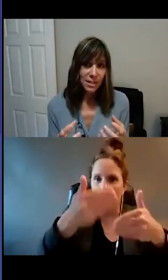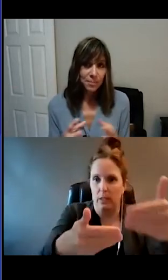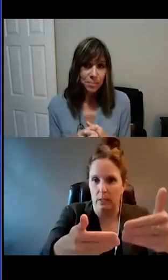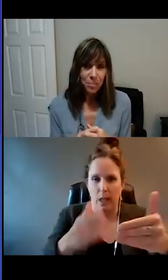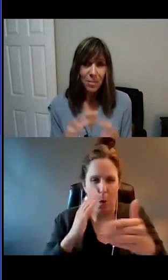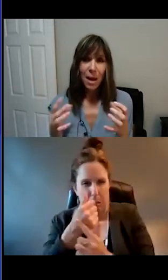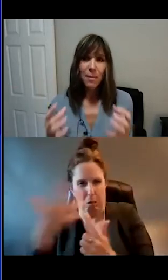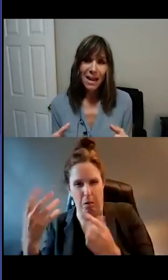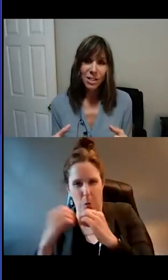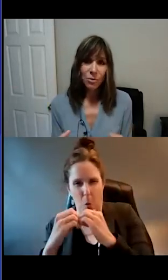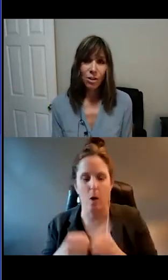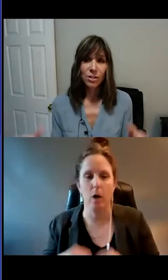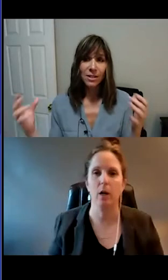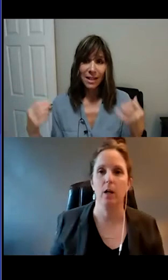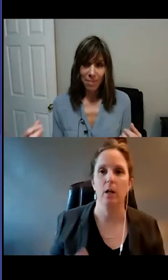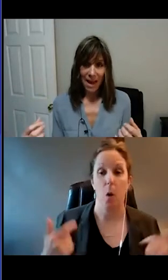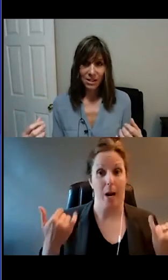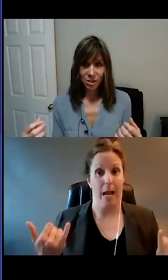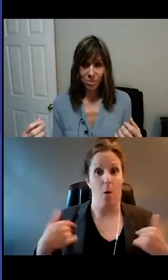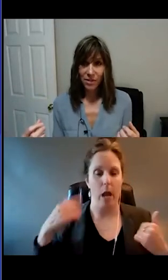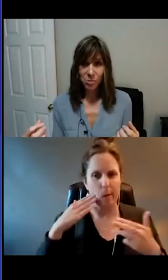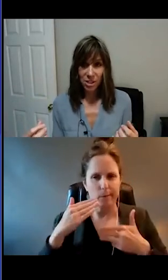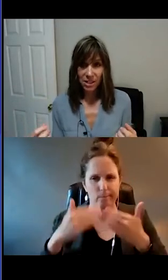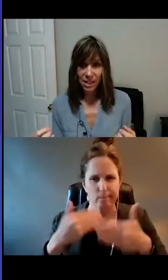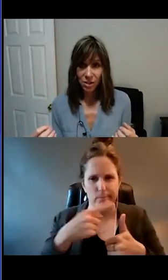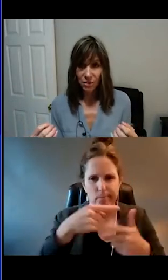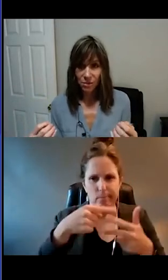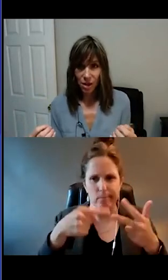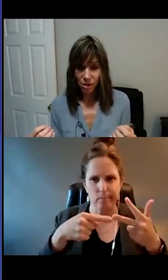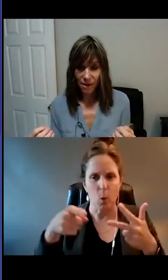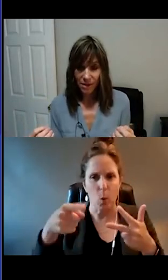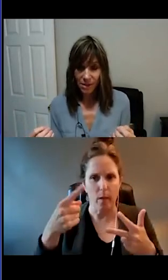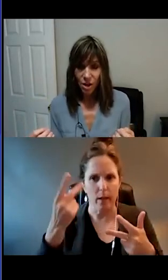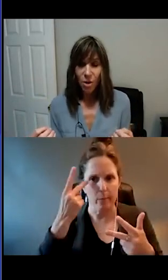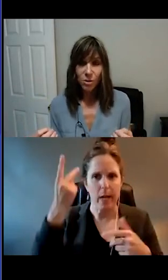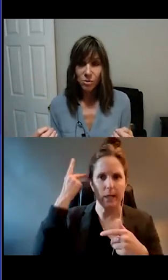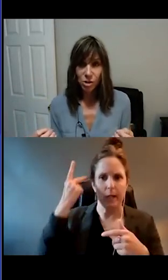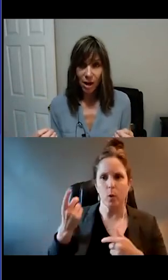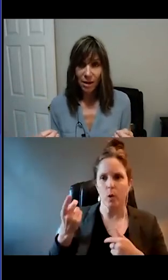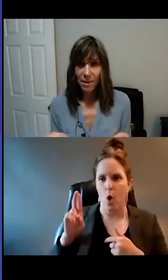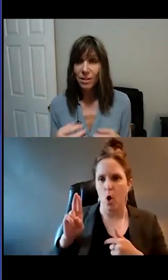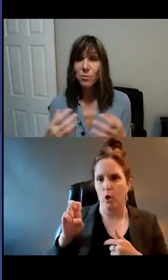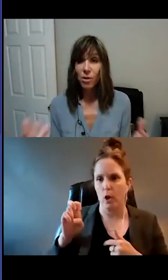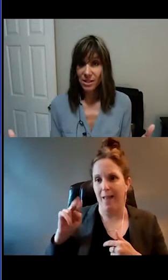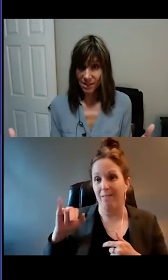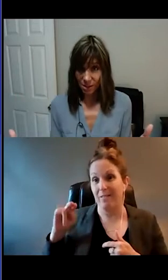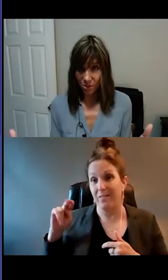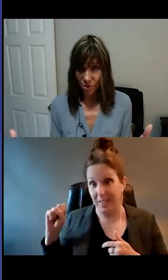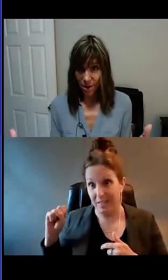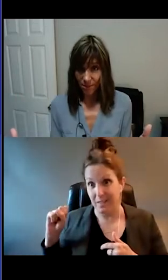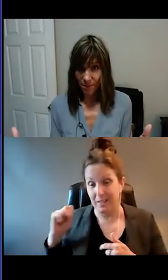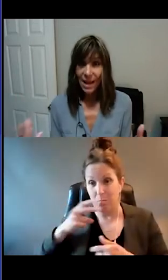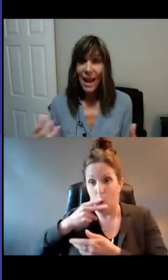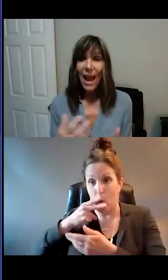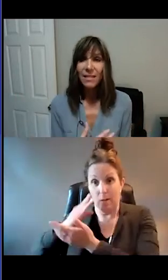through these, I'm going to ask you all to think back to the previous presentation from Dr. Evans, where she was talking about the smoking